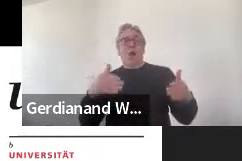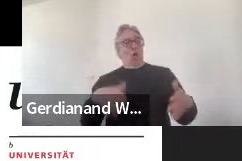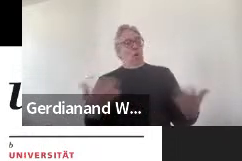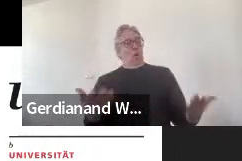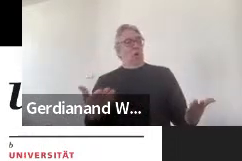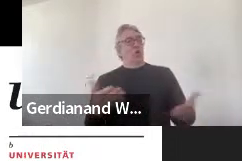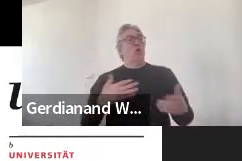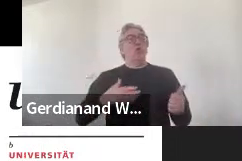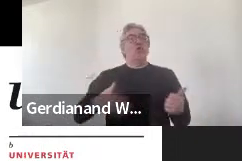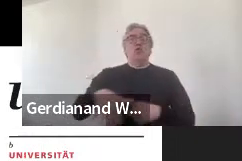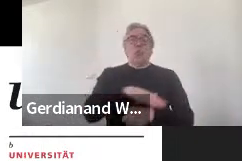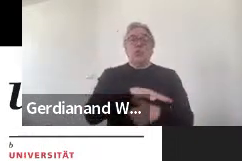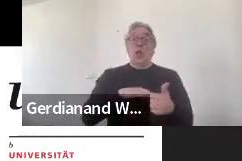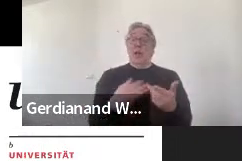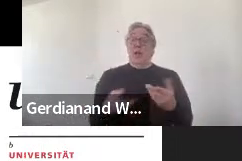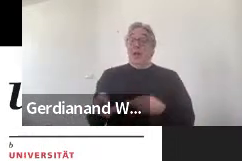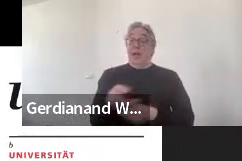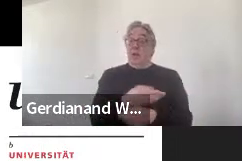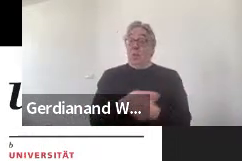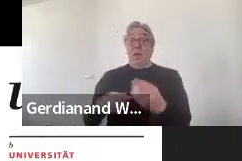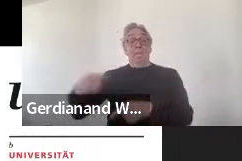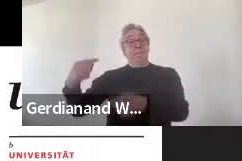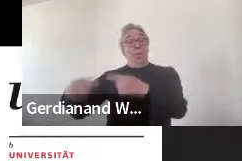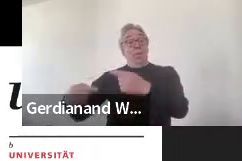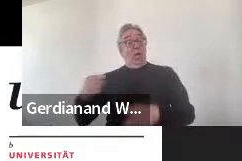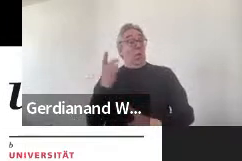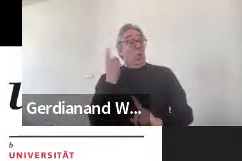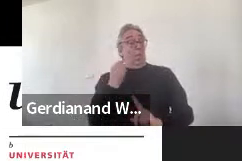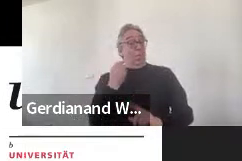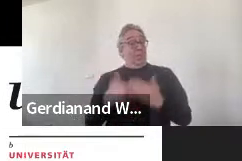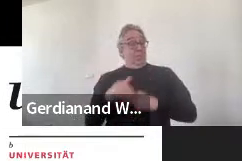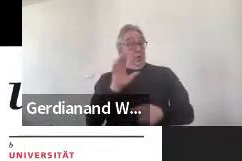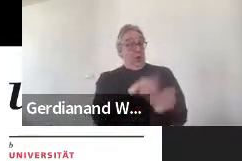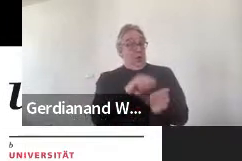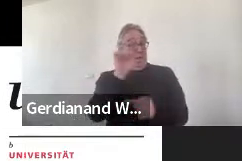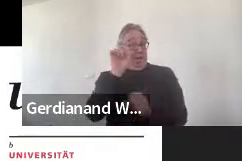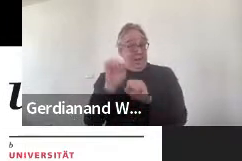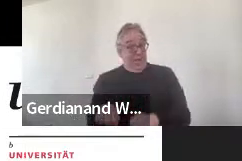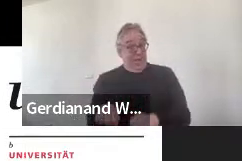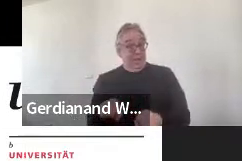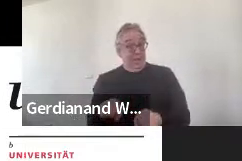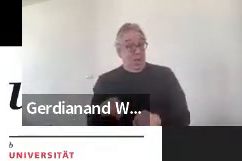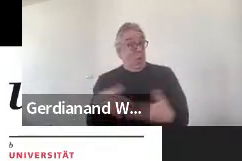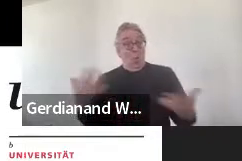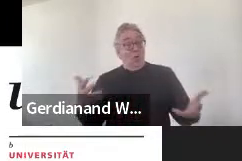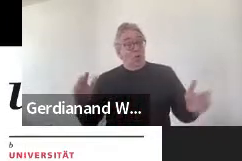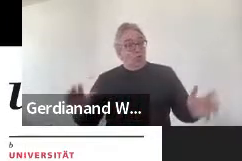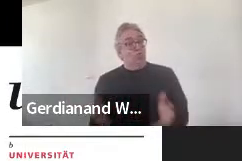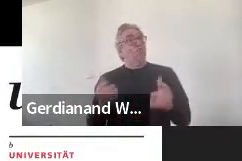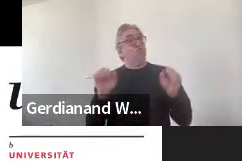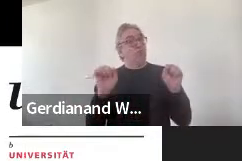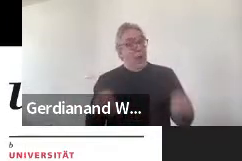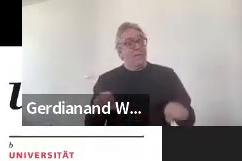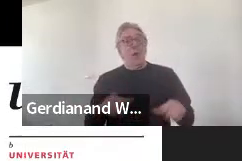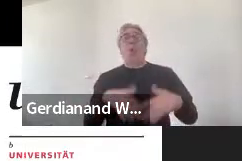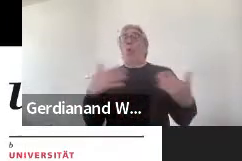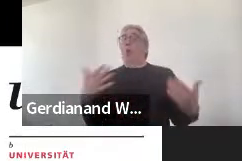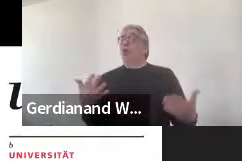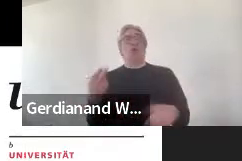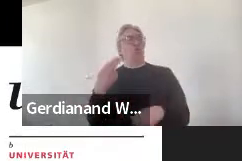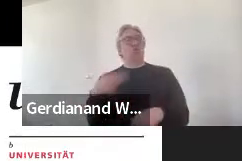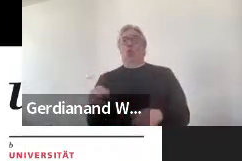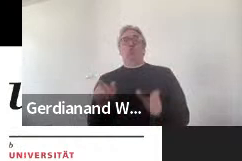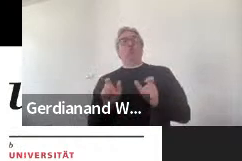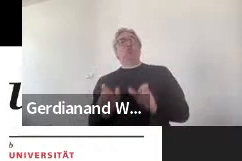social, economical and political inclusion of women with disability in Nepal? On the left side, you see